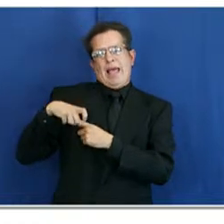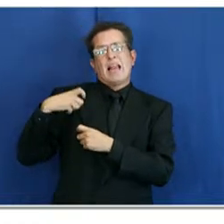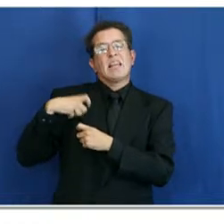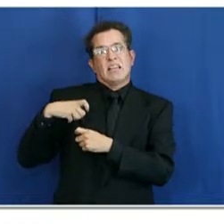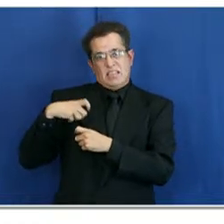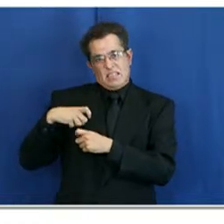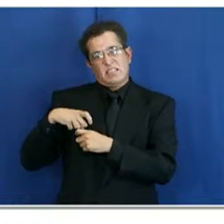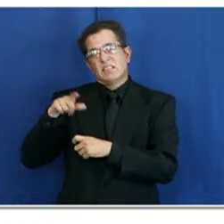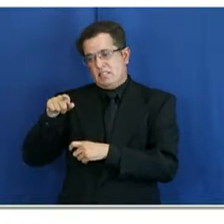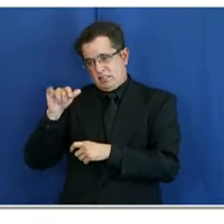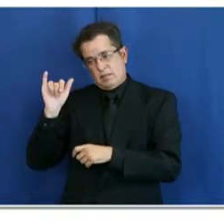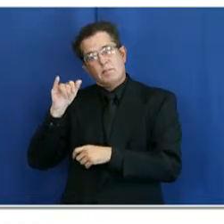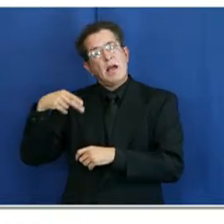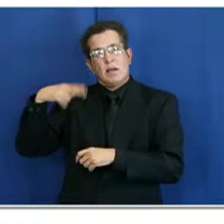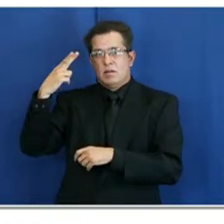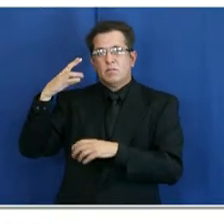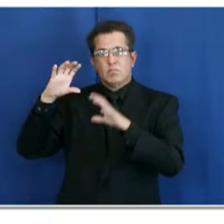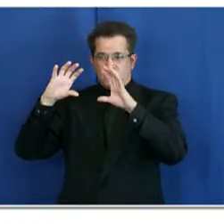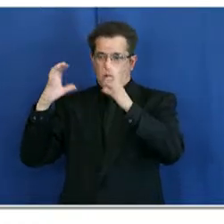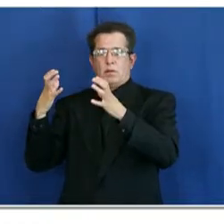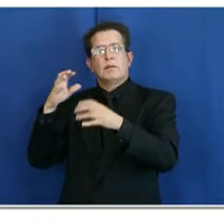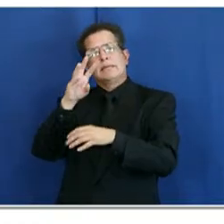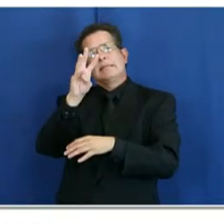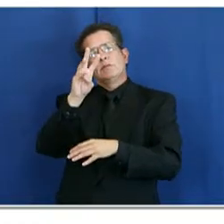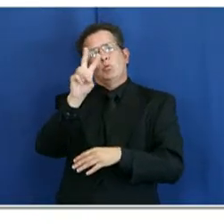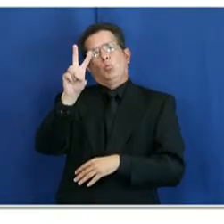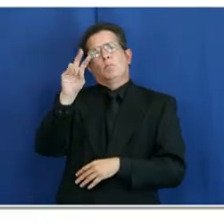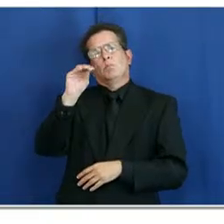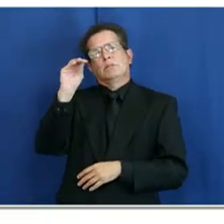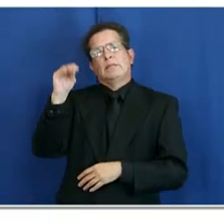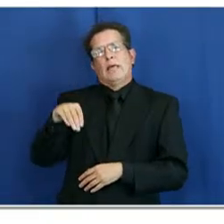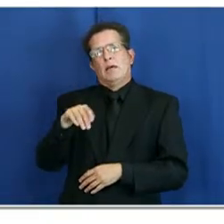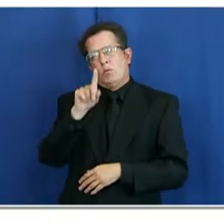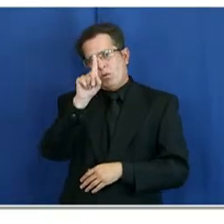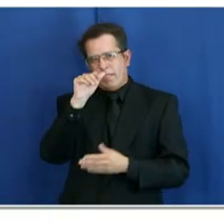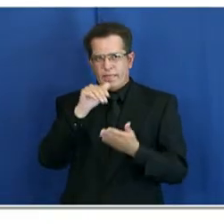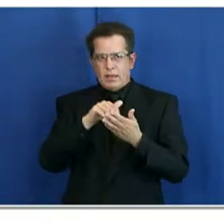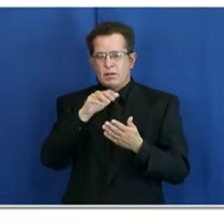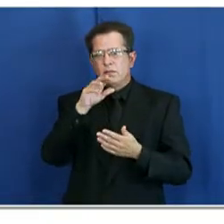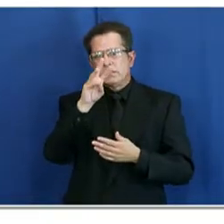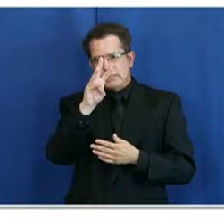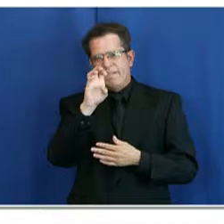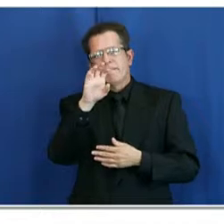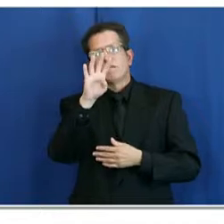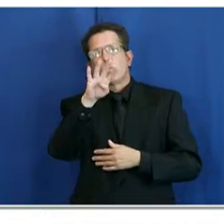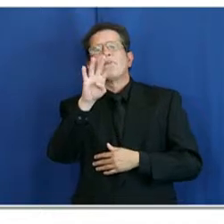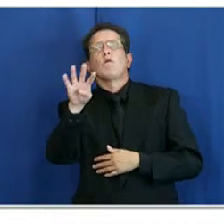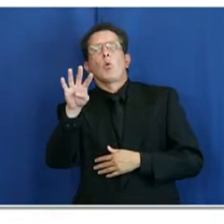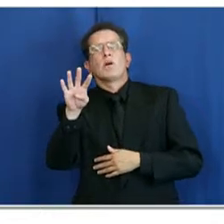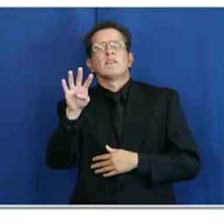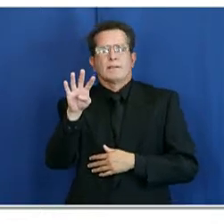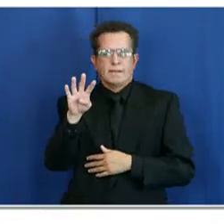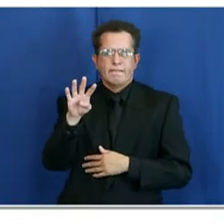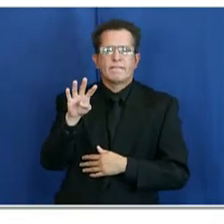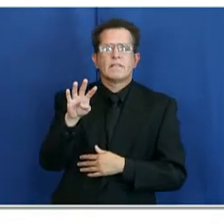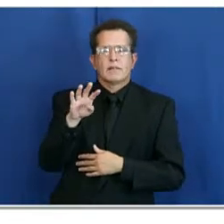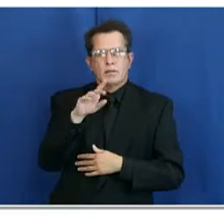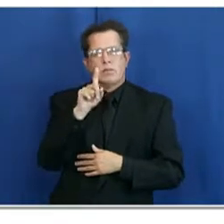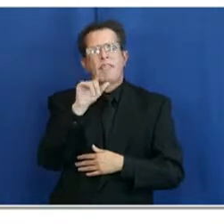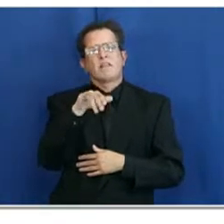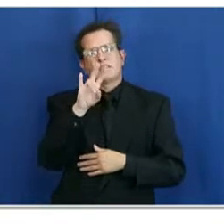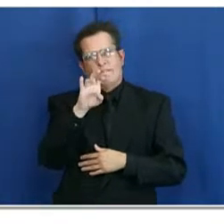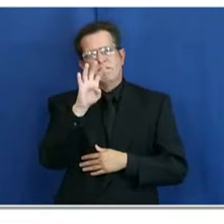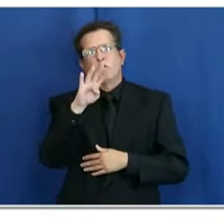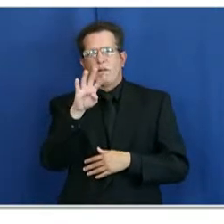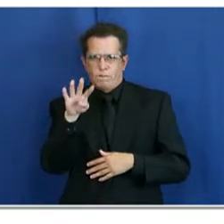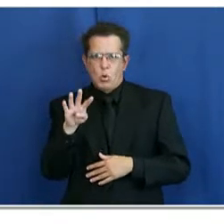the majority of hospitalizations at 62%, which is 1,744 cases. In the next